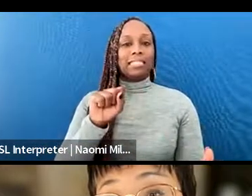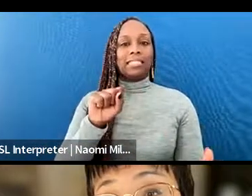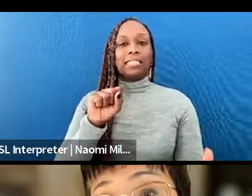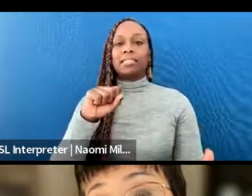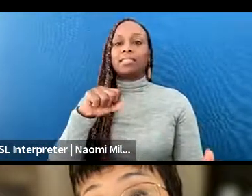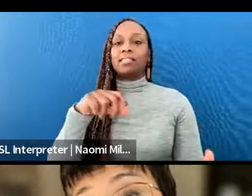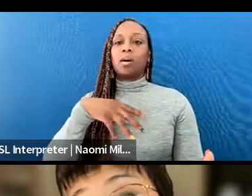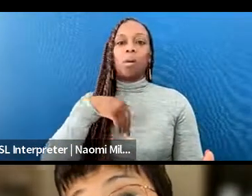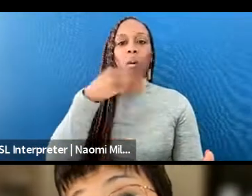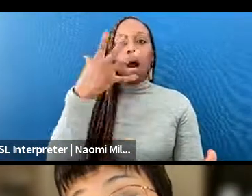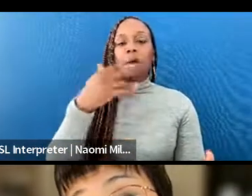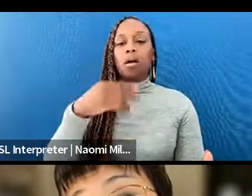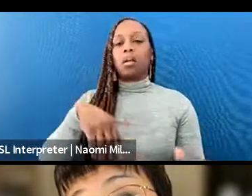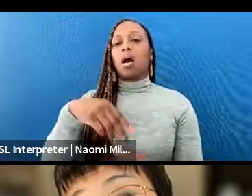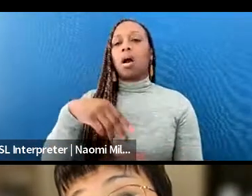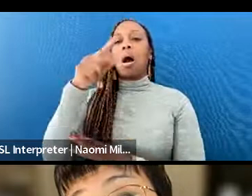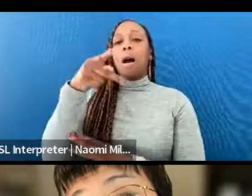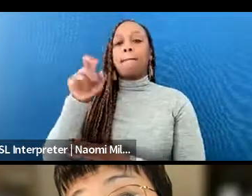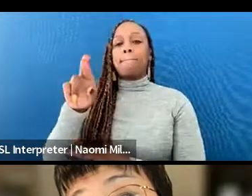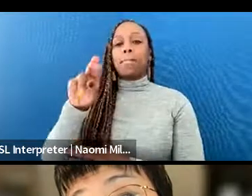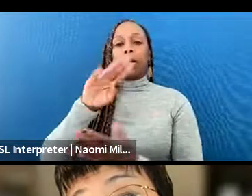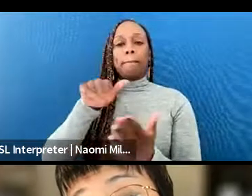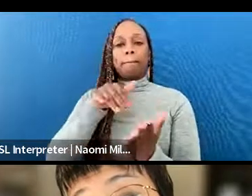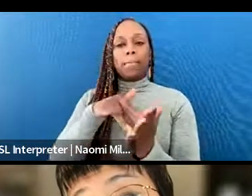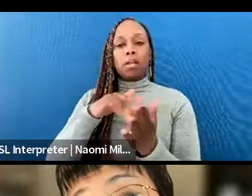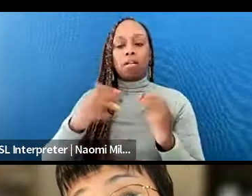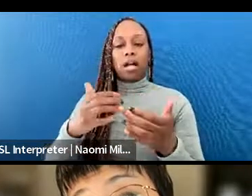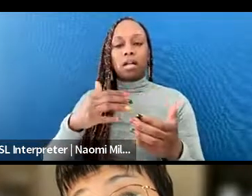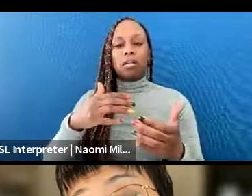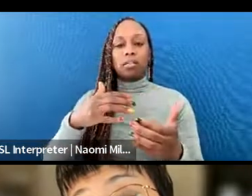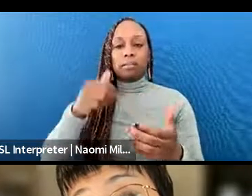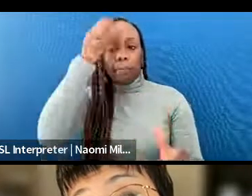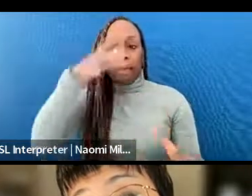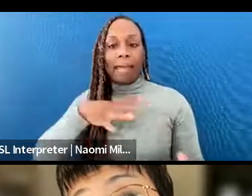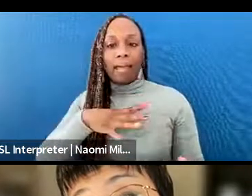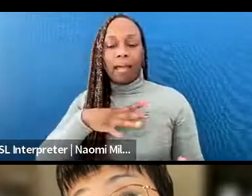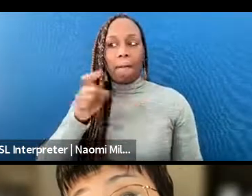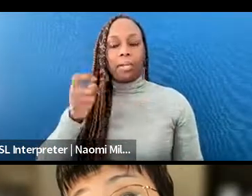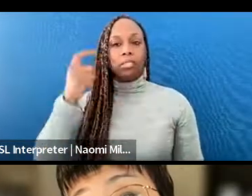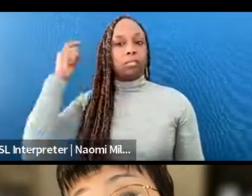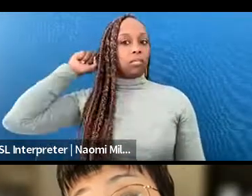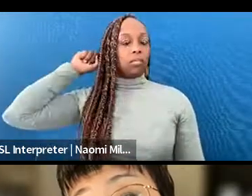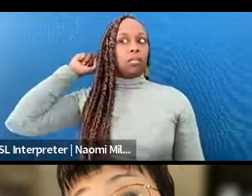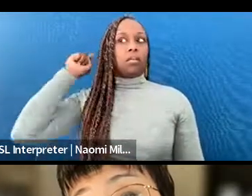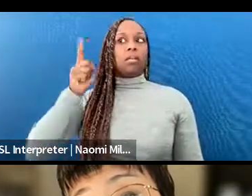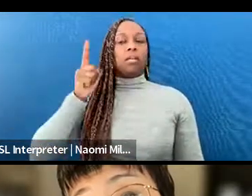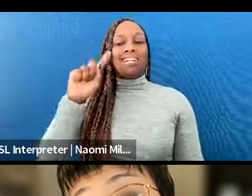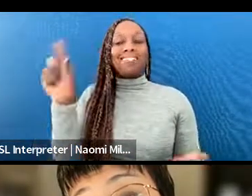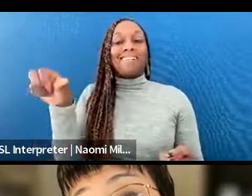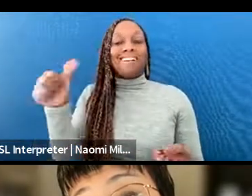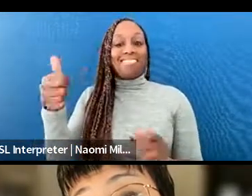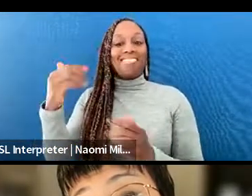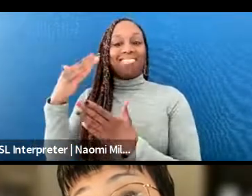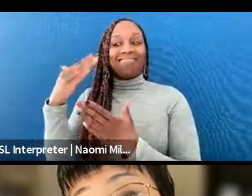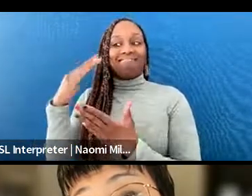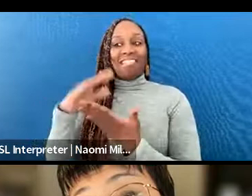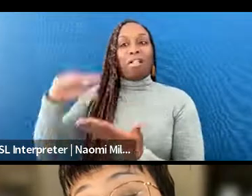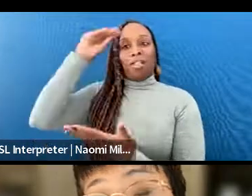class man, I really need to be attuned toward, right? And that's another lesson that Stacey Park Milbourne taught me,